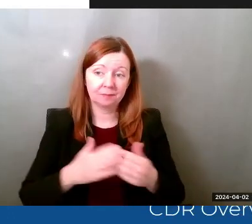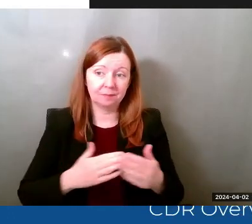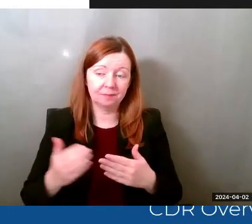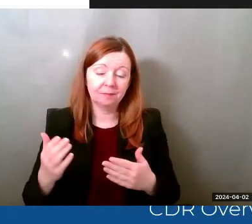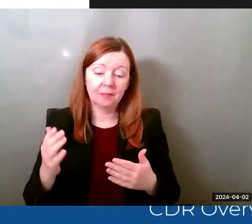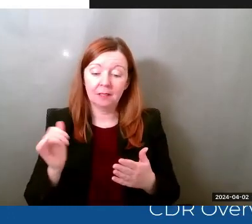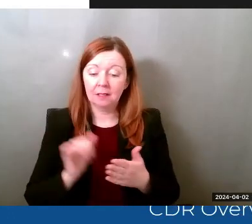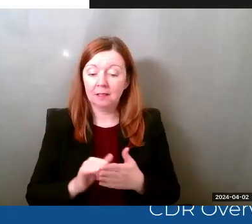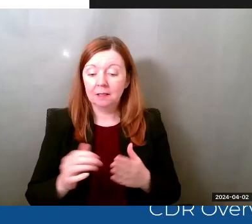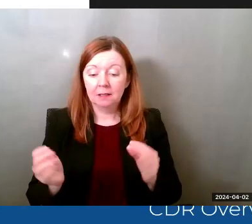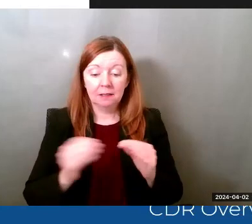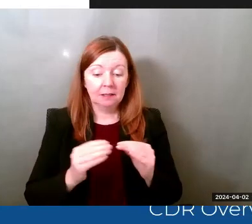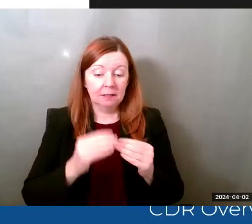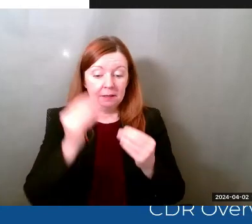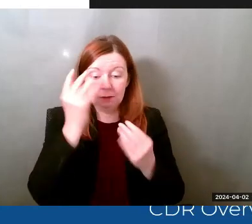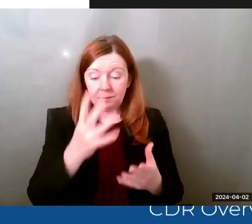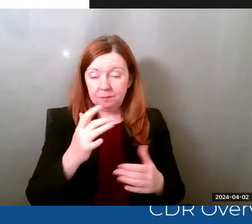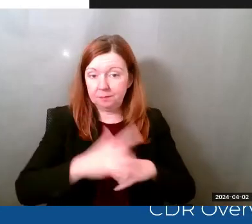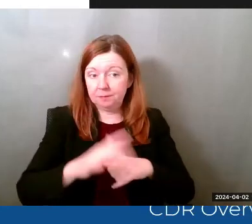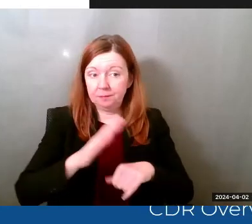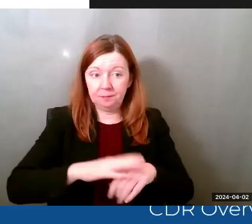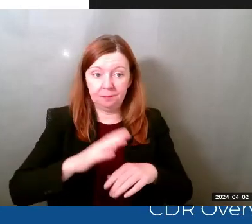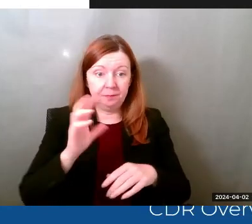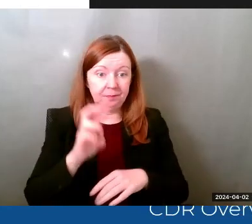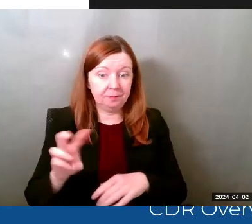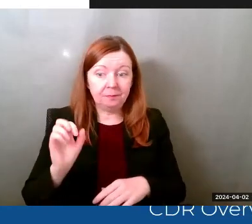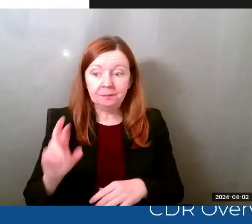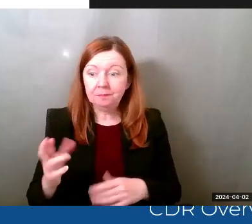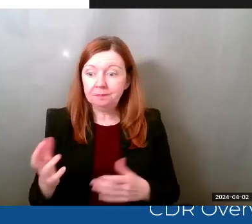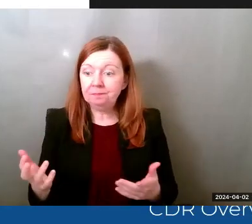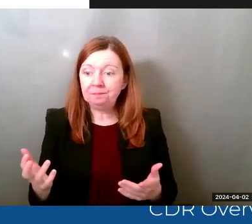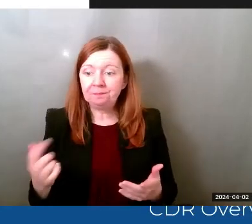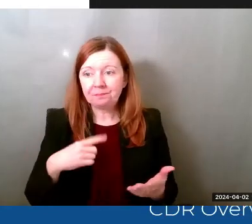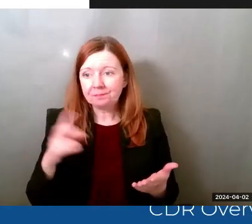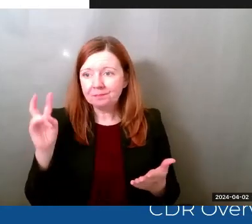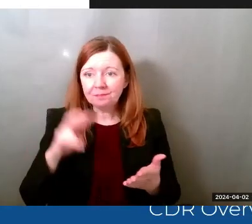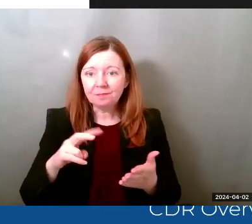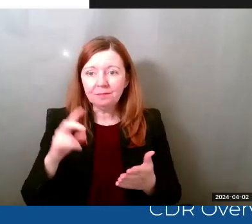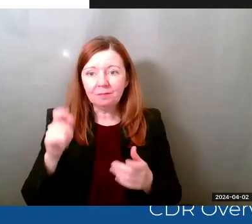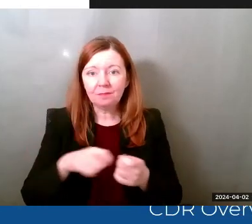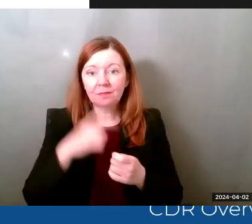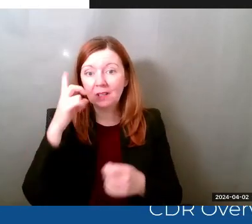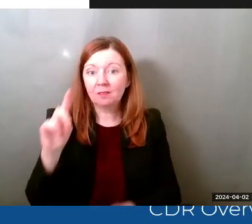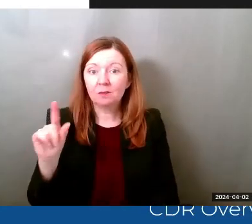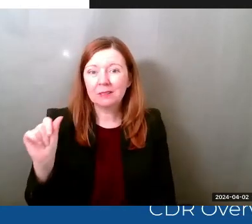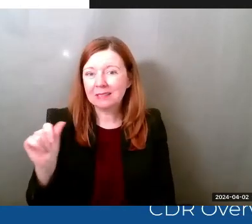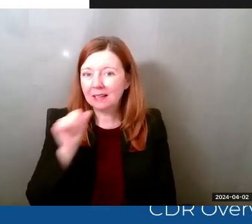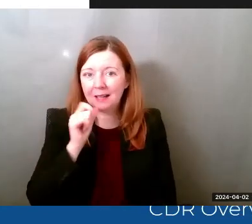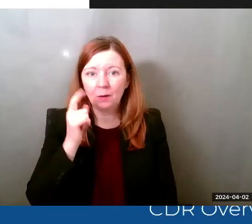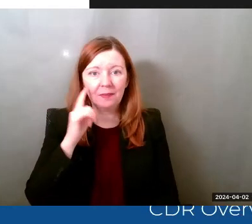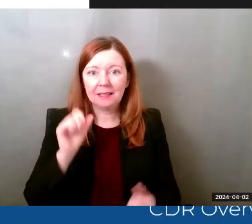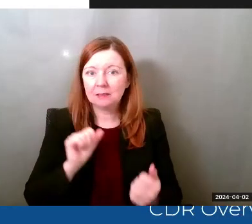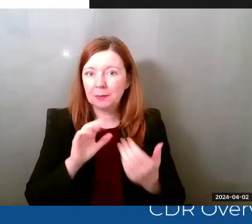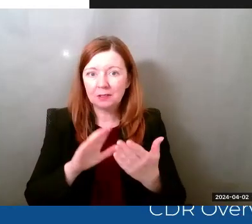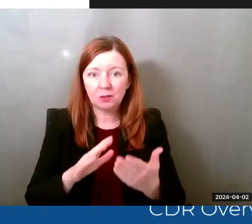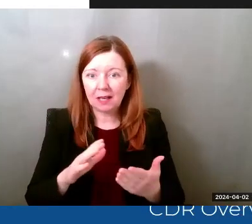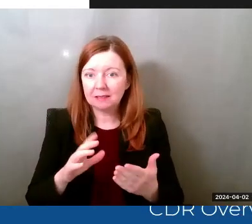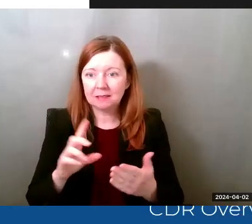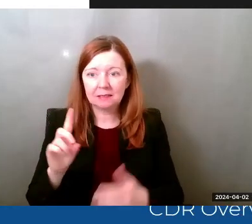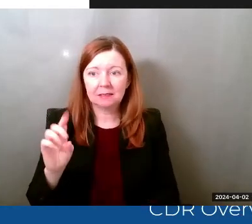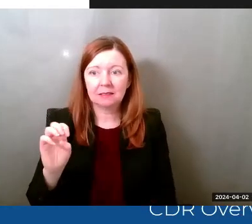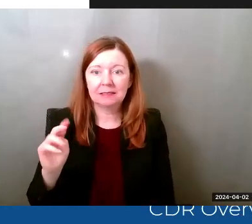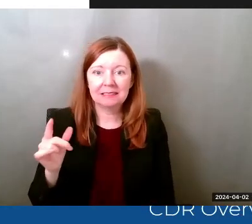that's rounding out more of the information that's available on the website, or I'm looking specifically for data. I don't think it's been addressed